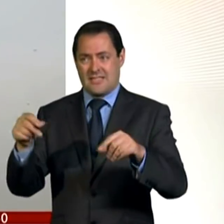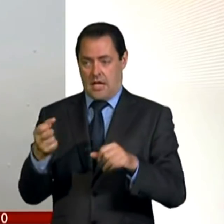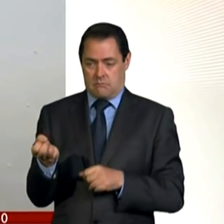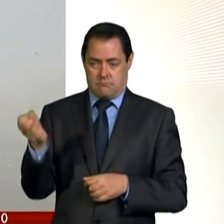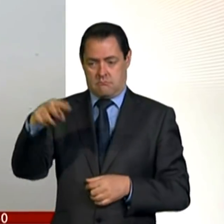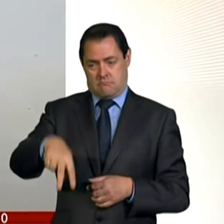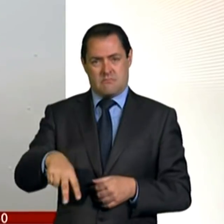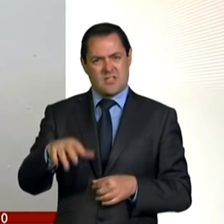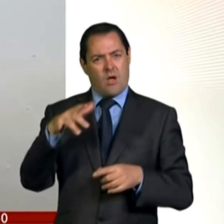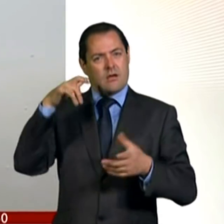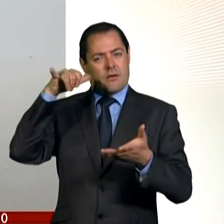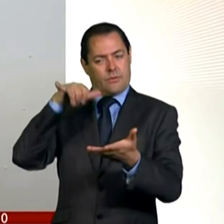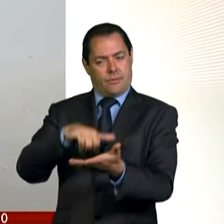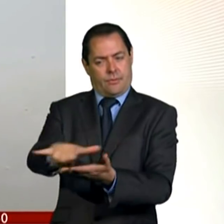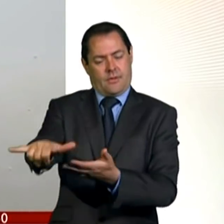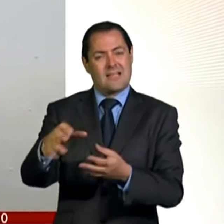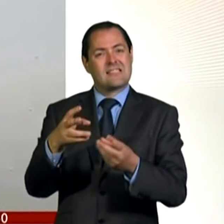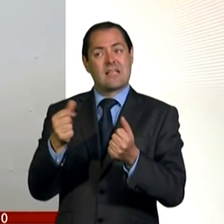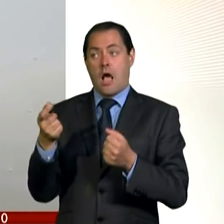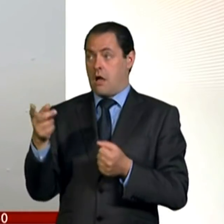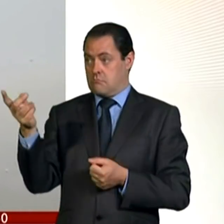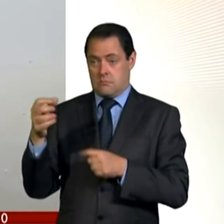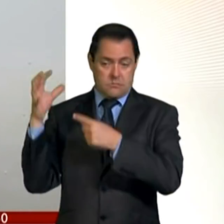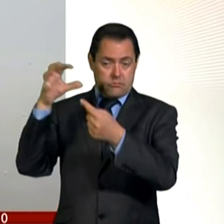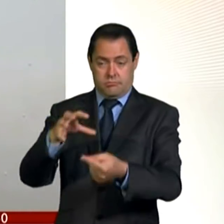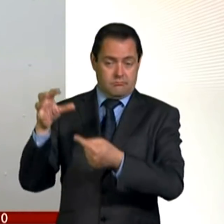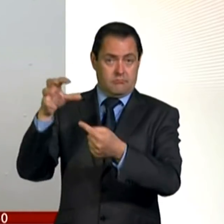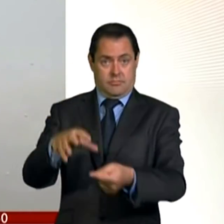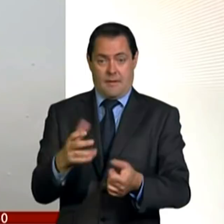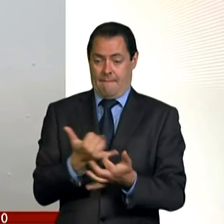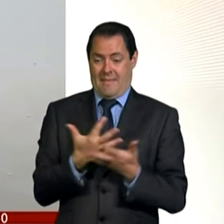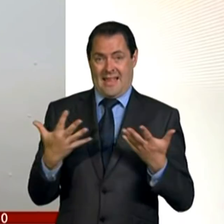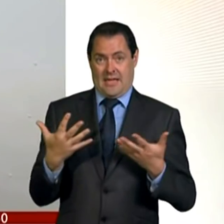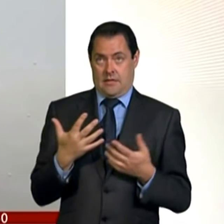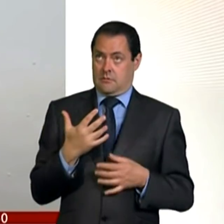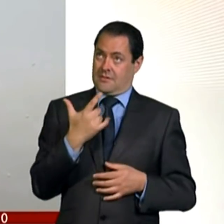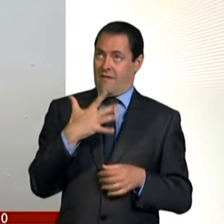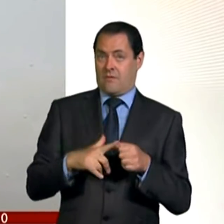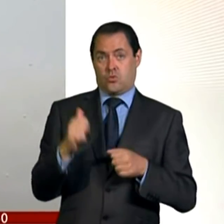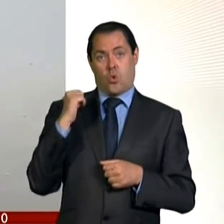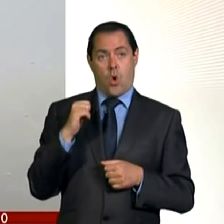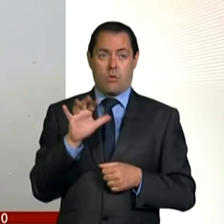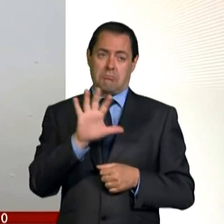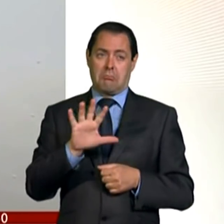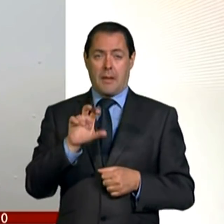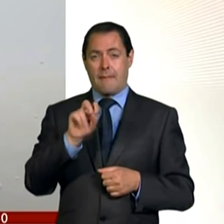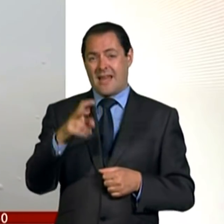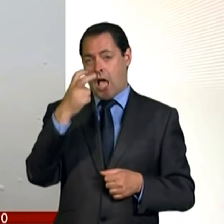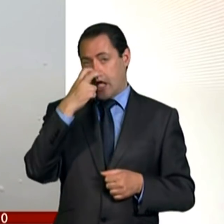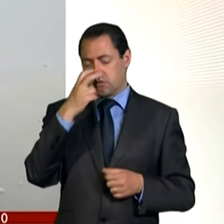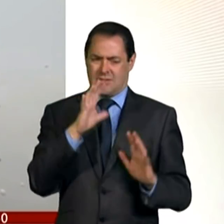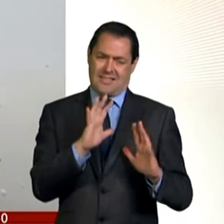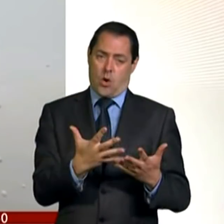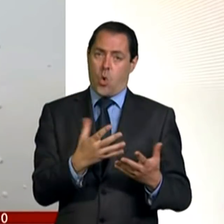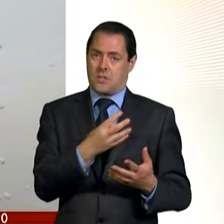door. On the night, and many of them took off tonight, 75 years ago, just before midnight. Well, actually about 10 o'clock, some of